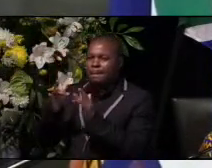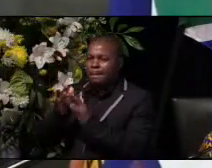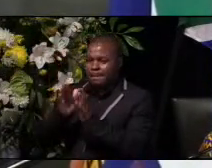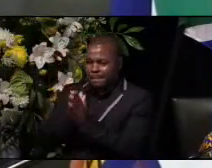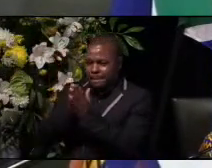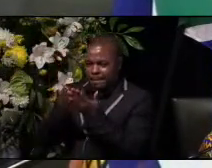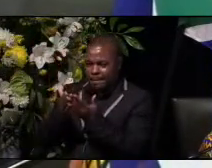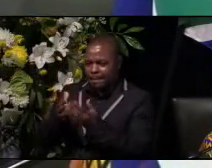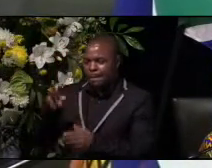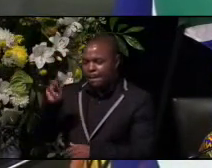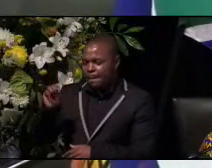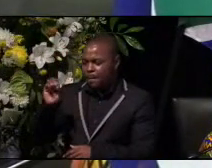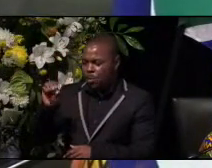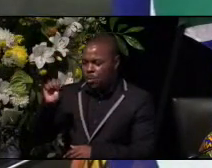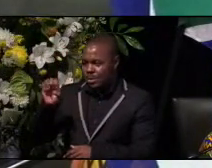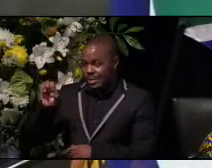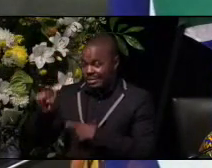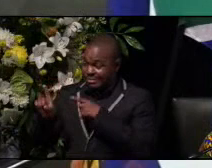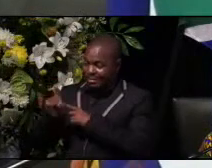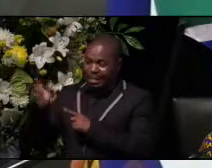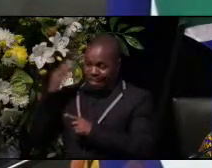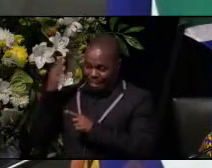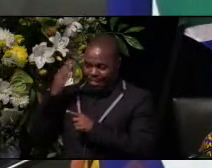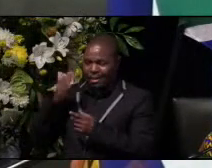at a certain stage was